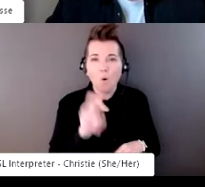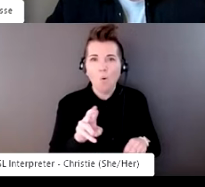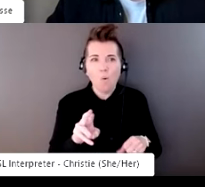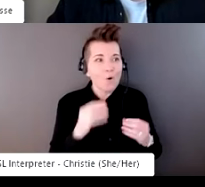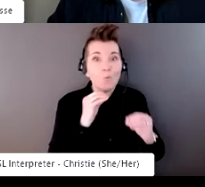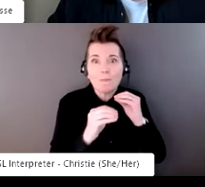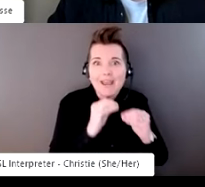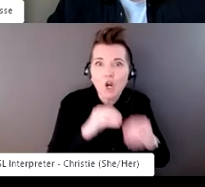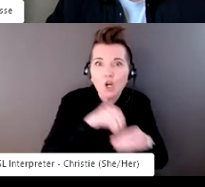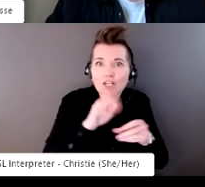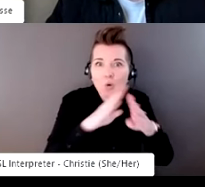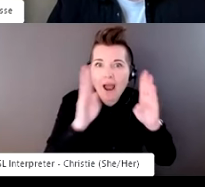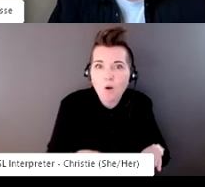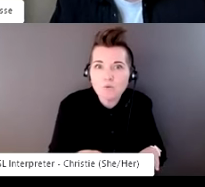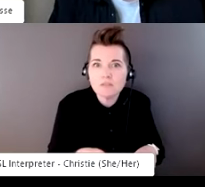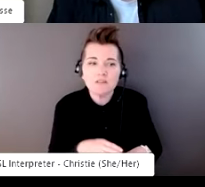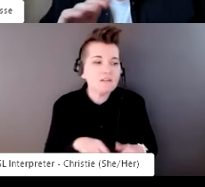somewhere safe and hidden.